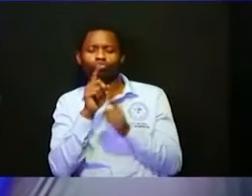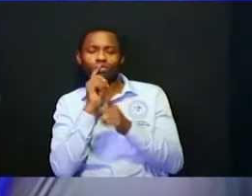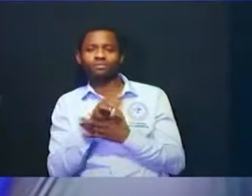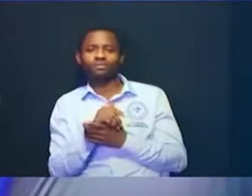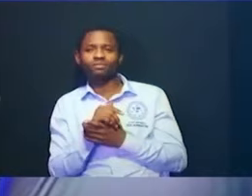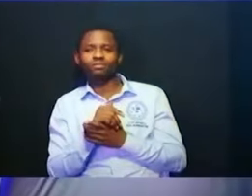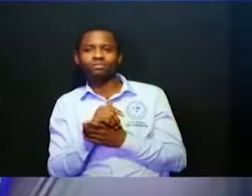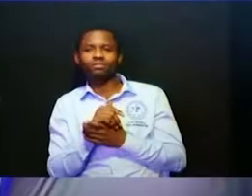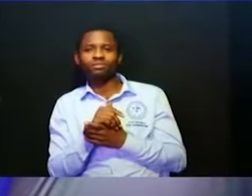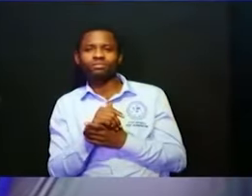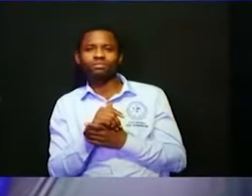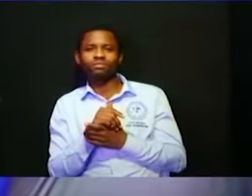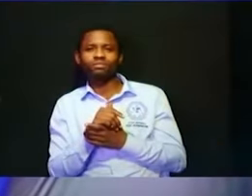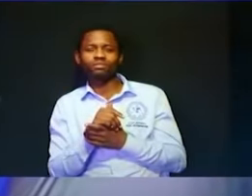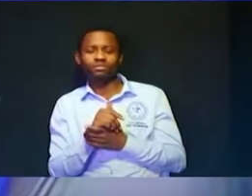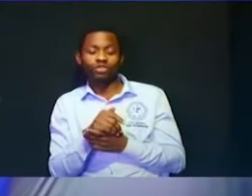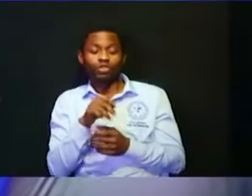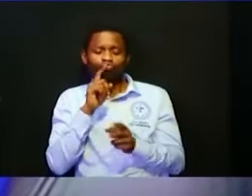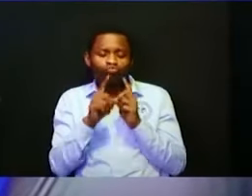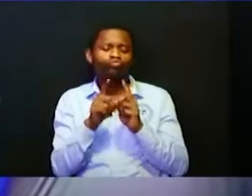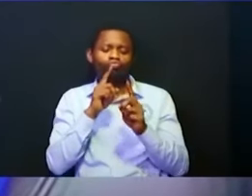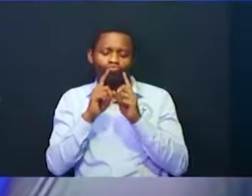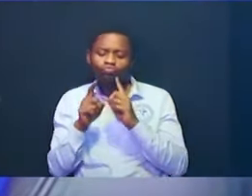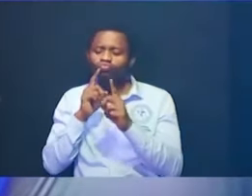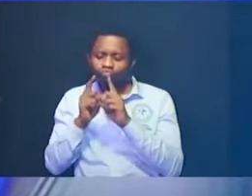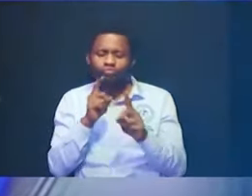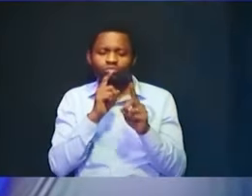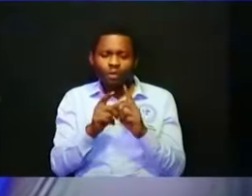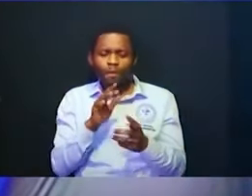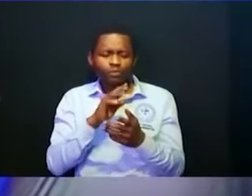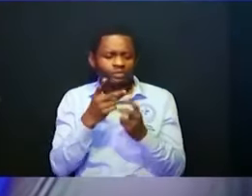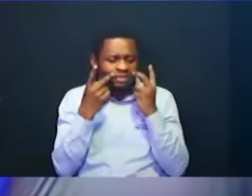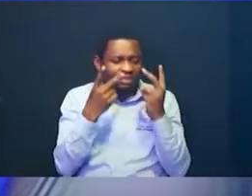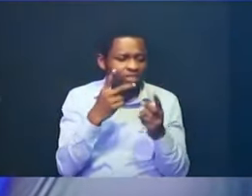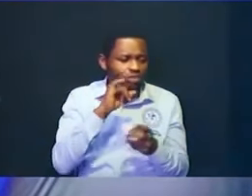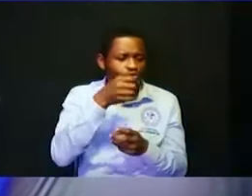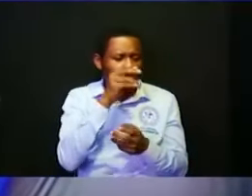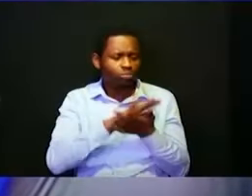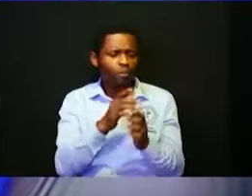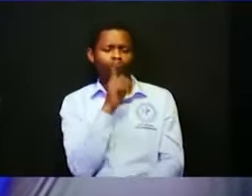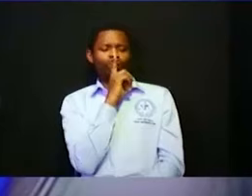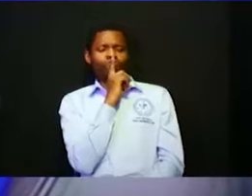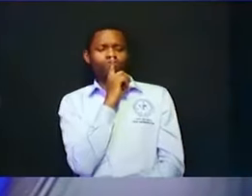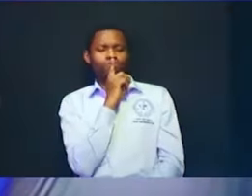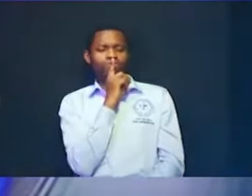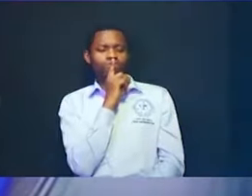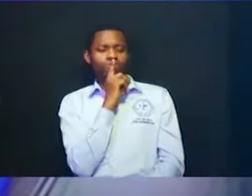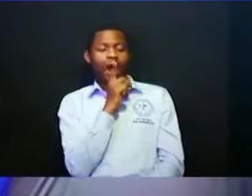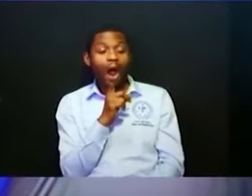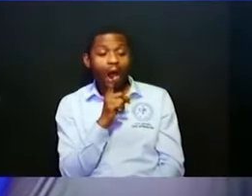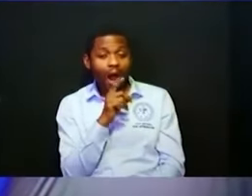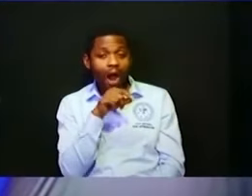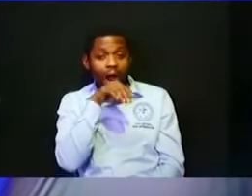to the roof of their mouth. Makoma any tidin na one touch them a farm won dodum.